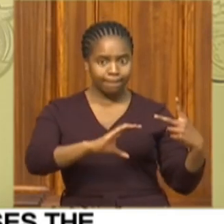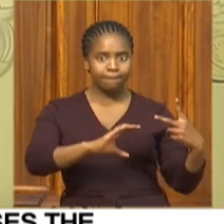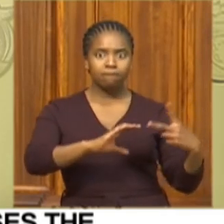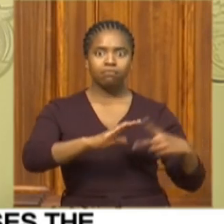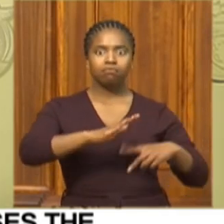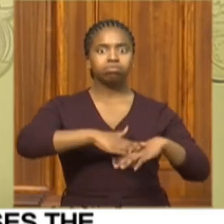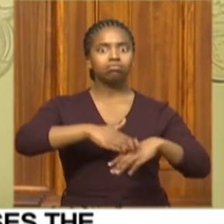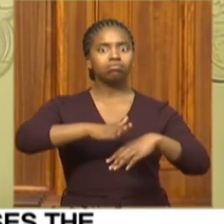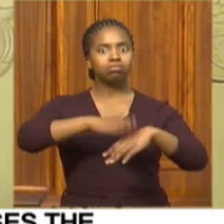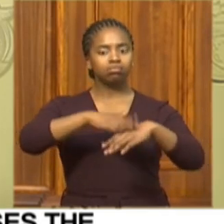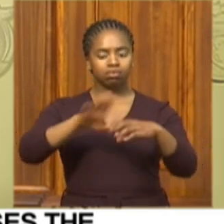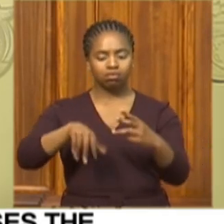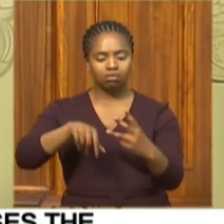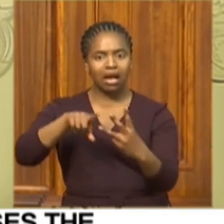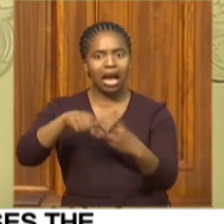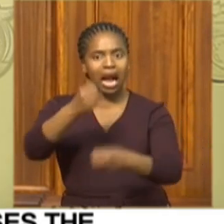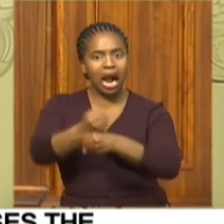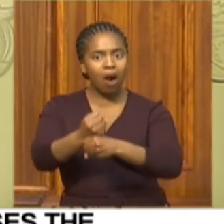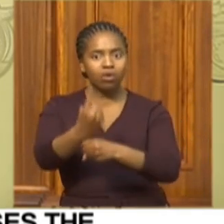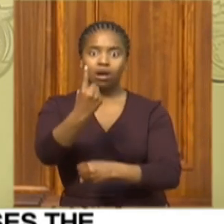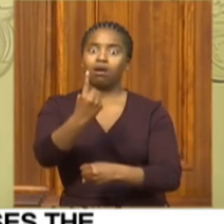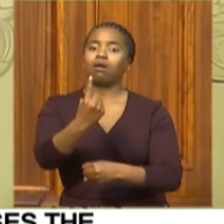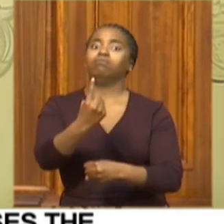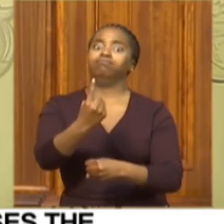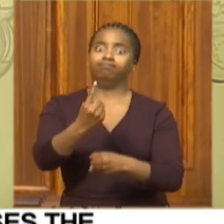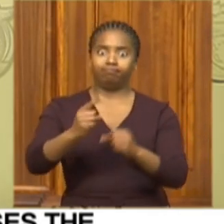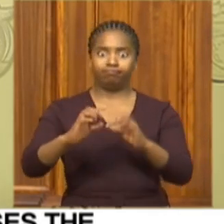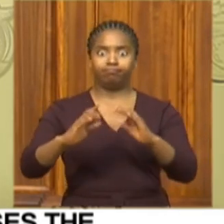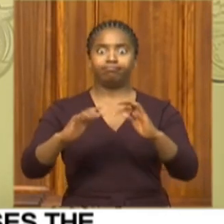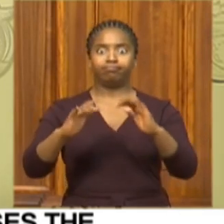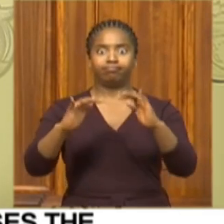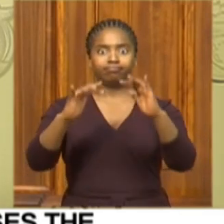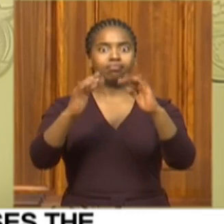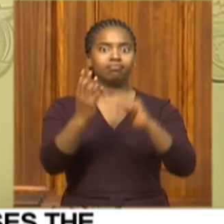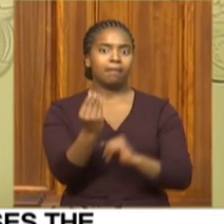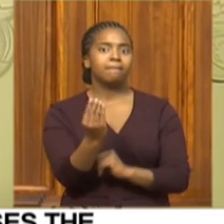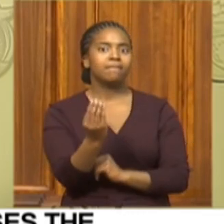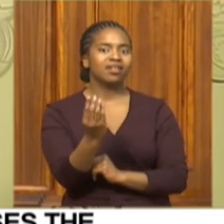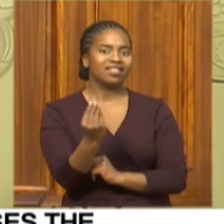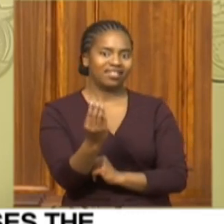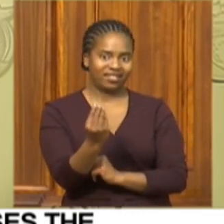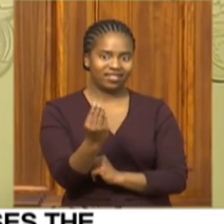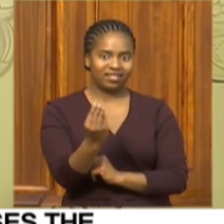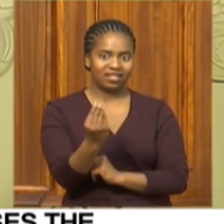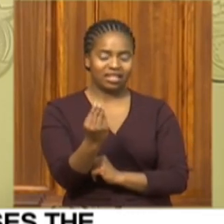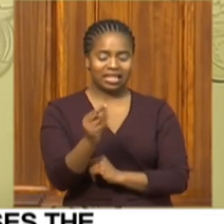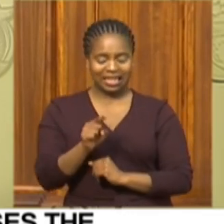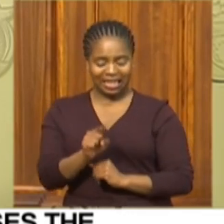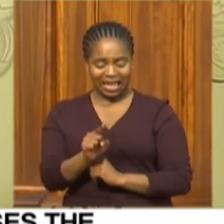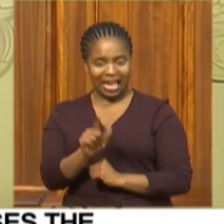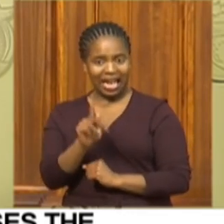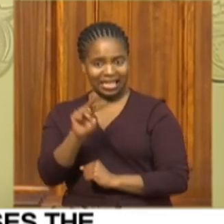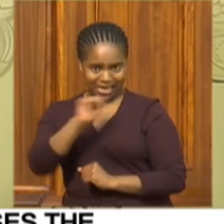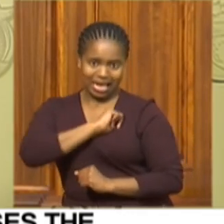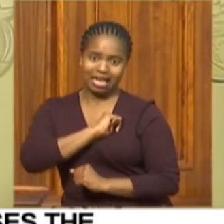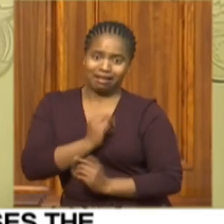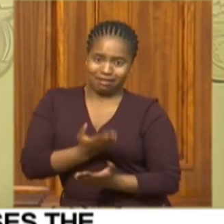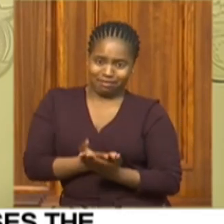and Gauteng, where it was alarmingly going up, and possibly in KwaZulu-Natal as well.